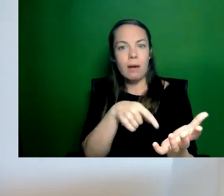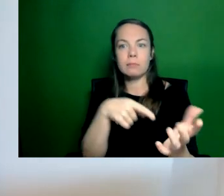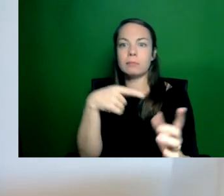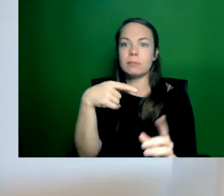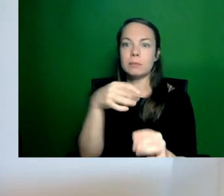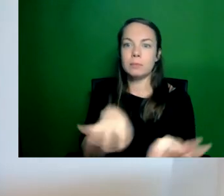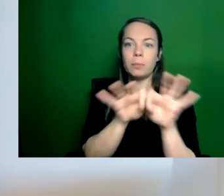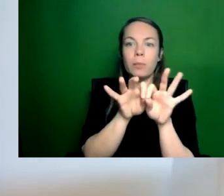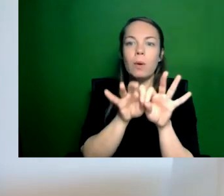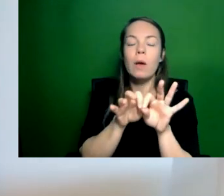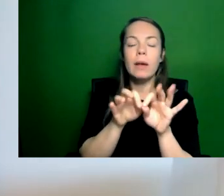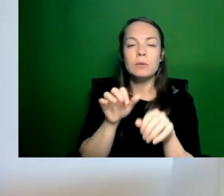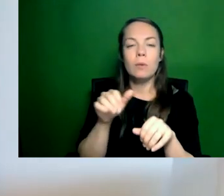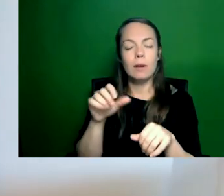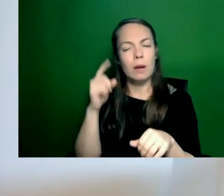is,